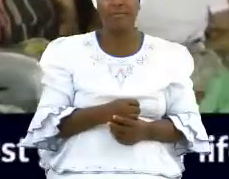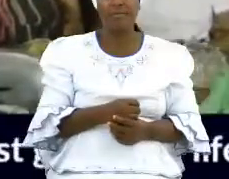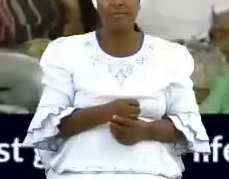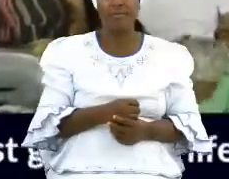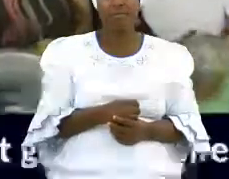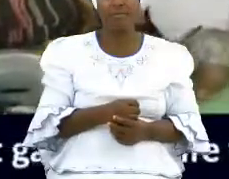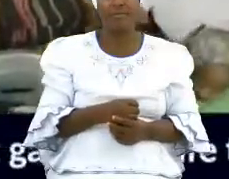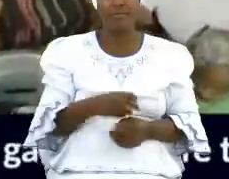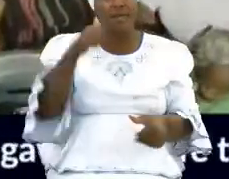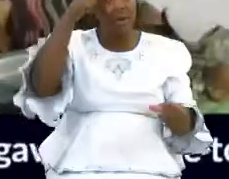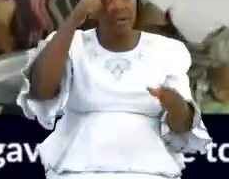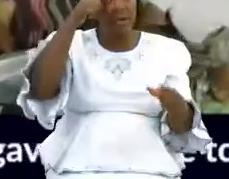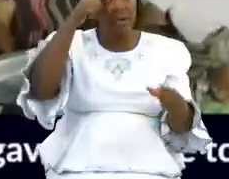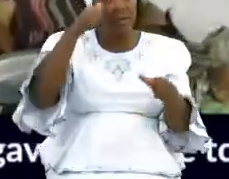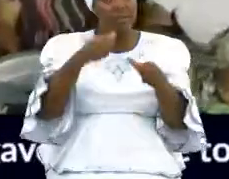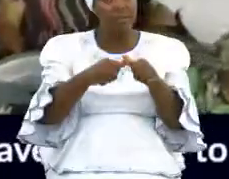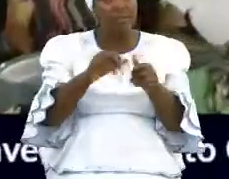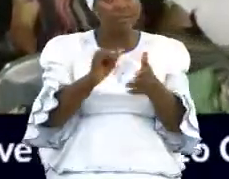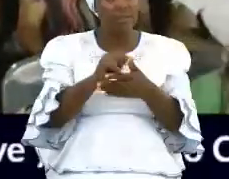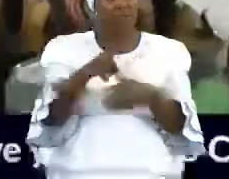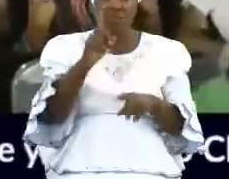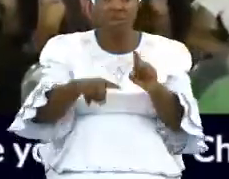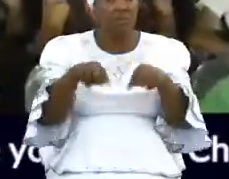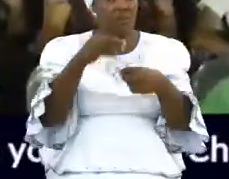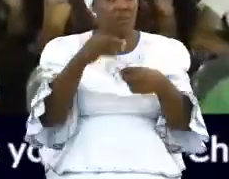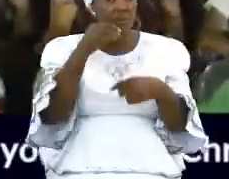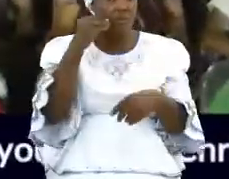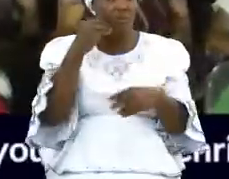Remember that you cannot go home now. Nobody's going home now